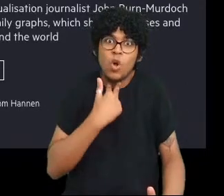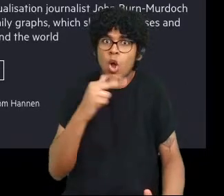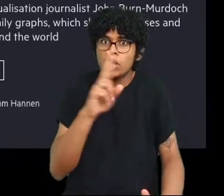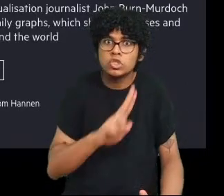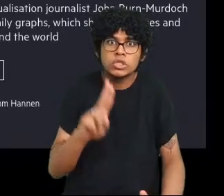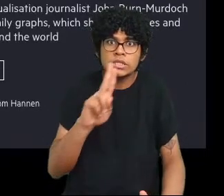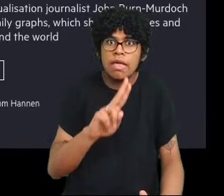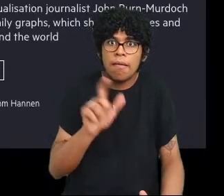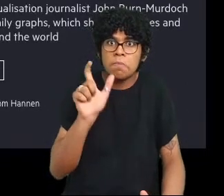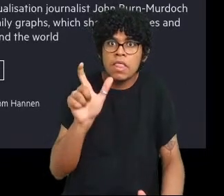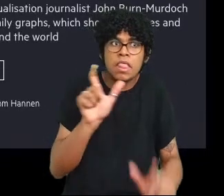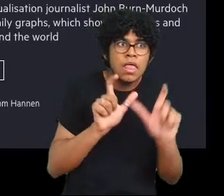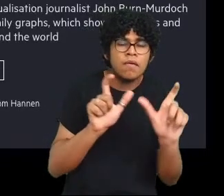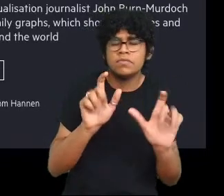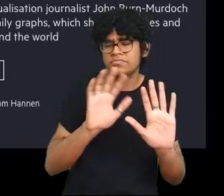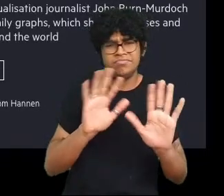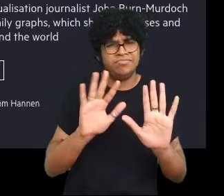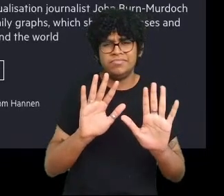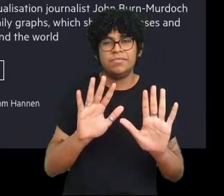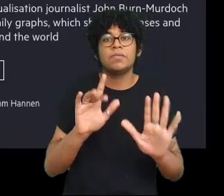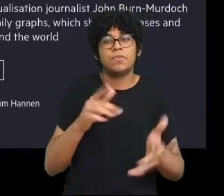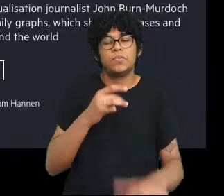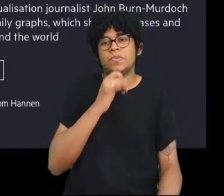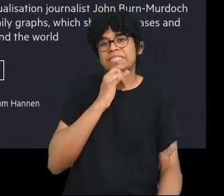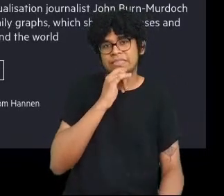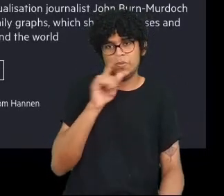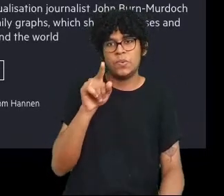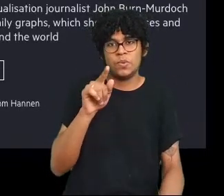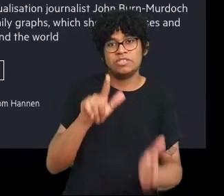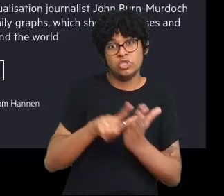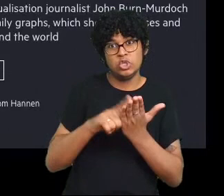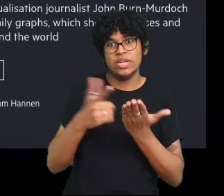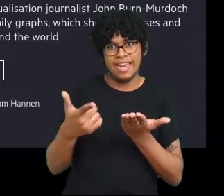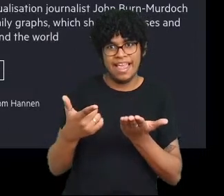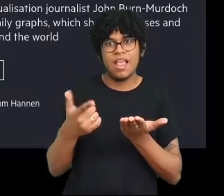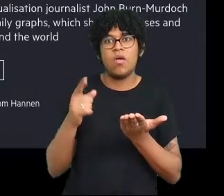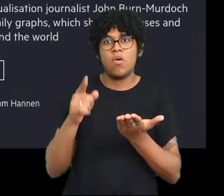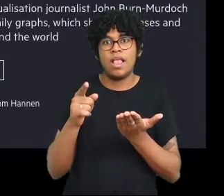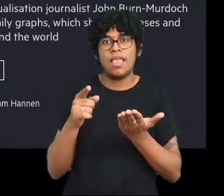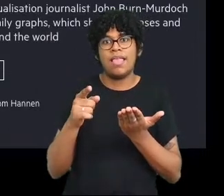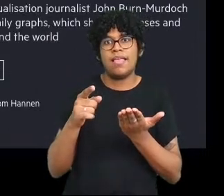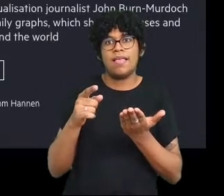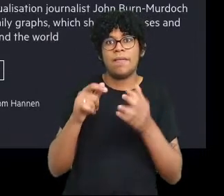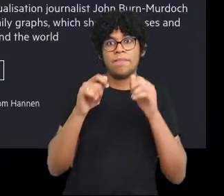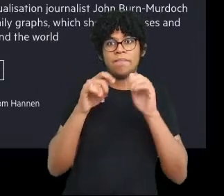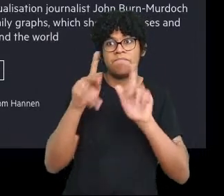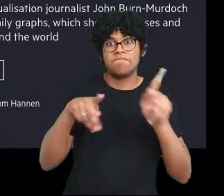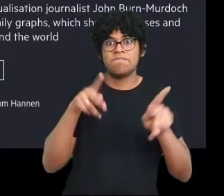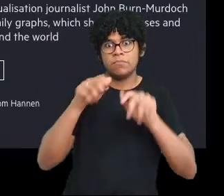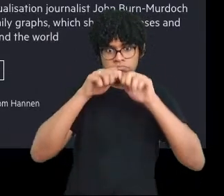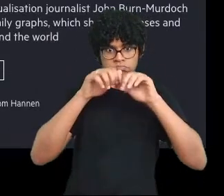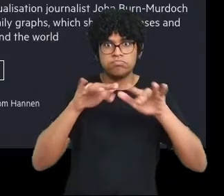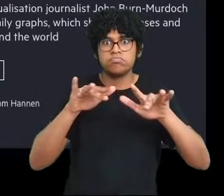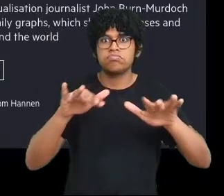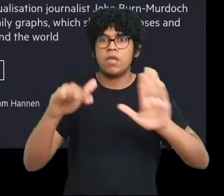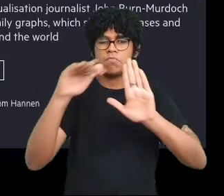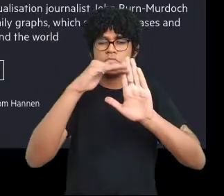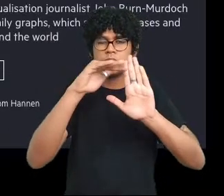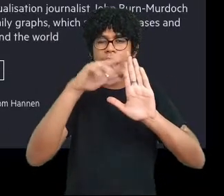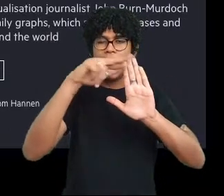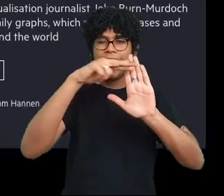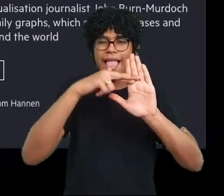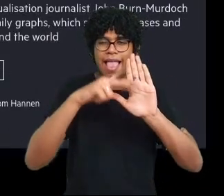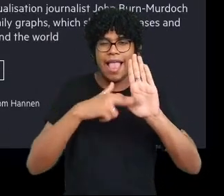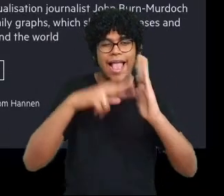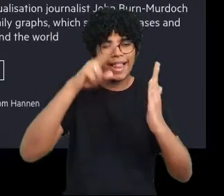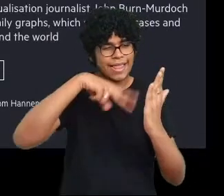charts popular, they also released explanations on how to read these charts. So they did a video explanation